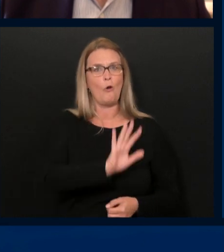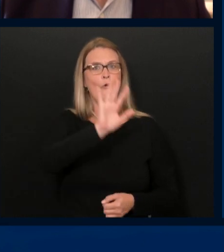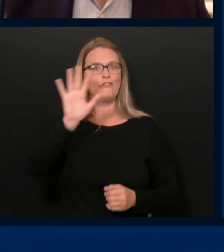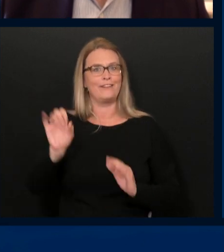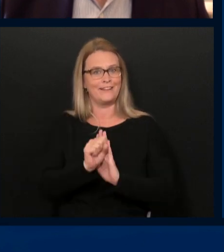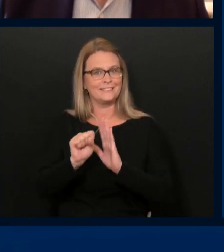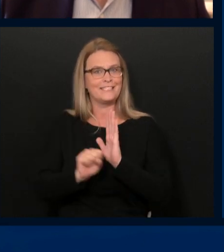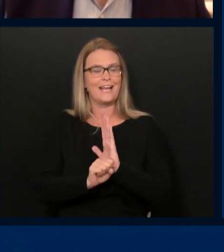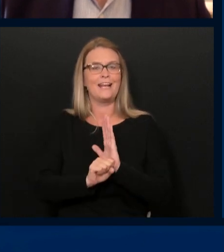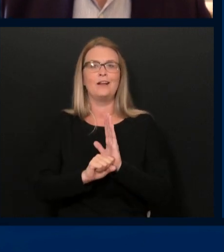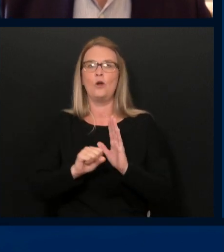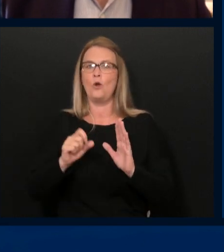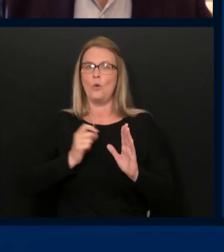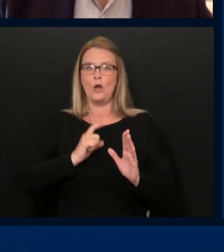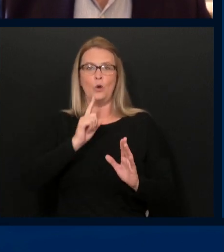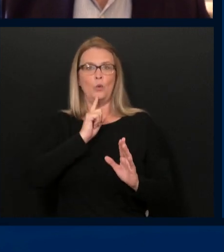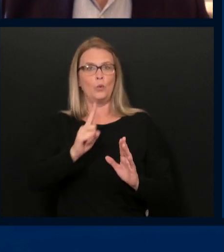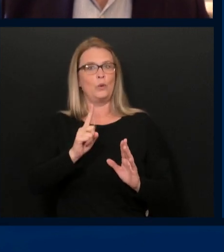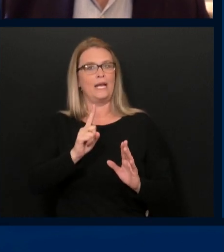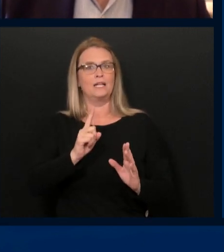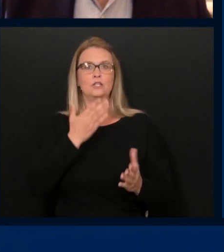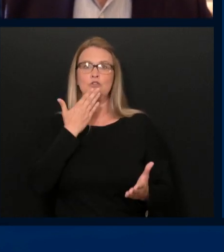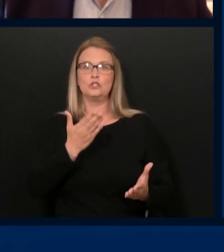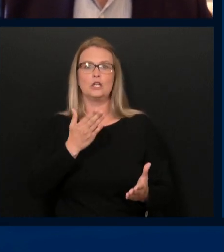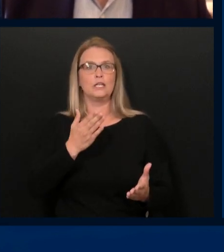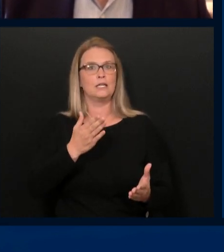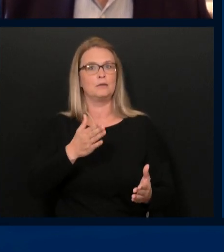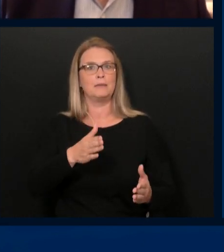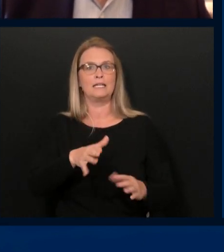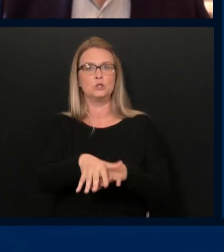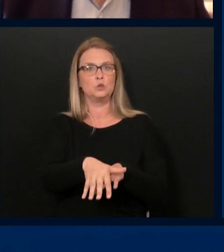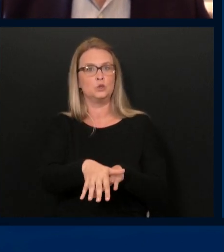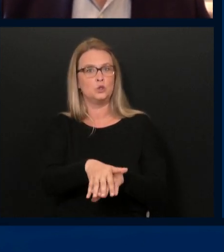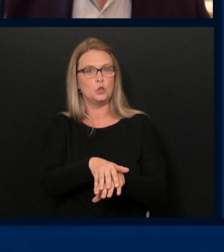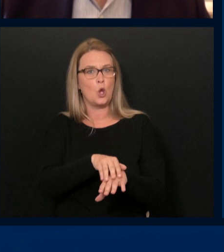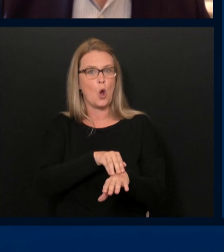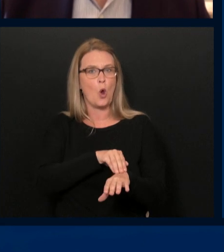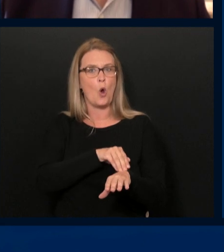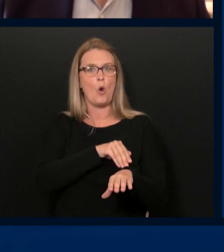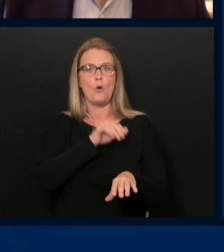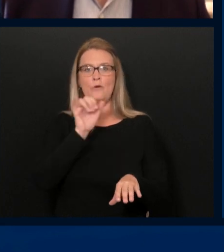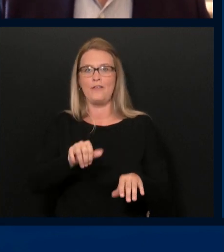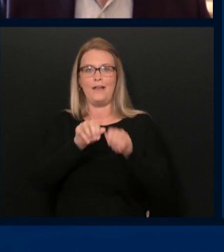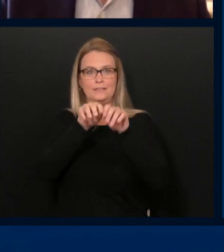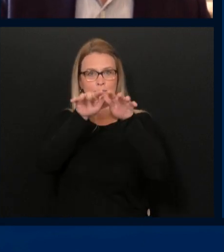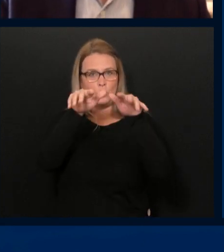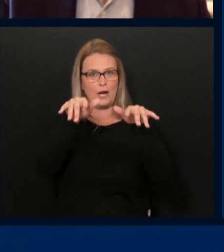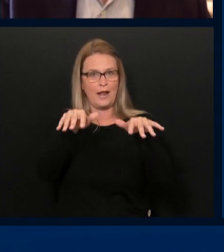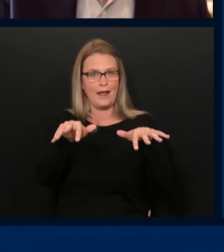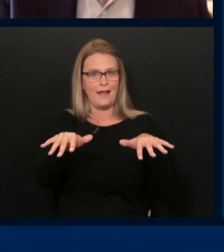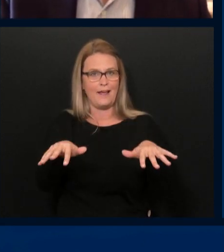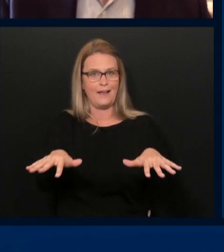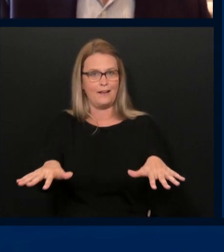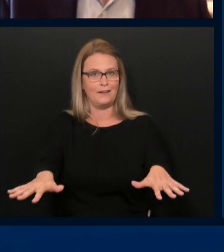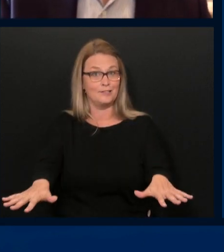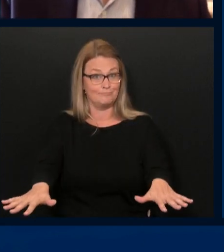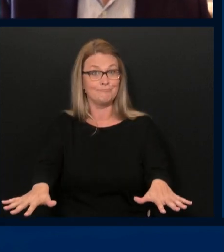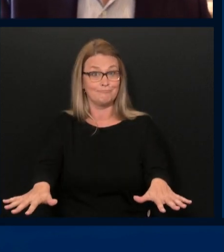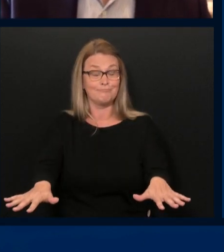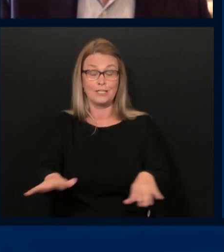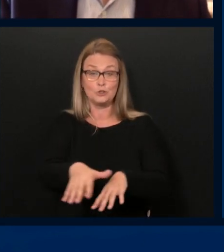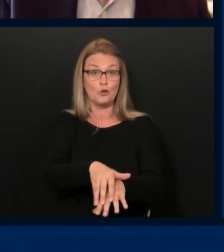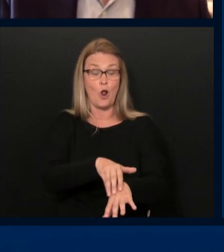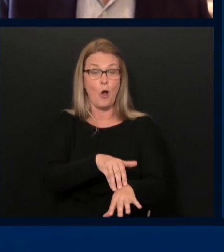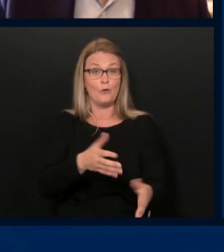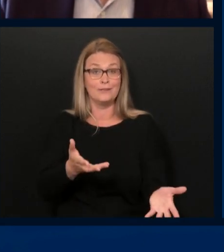to really stop the spread currently of the coronavirus. And as the governor said, that means a single person